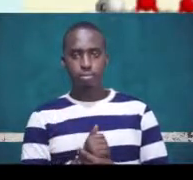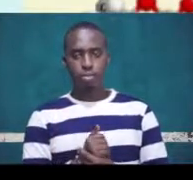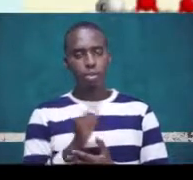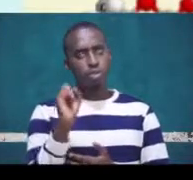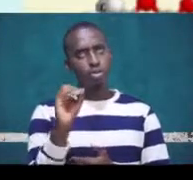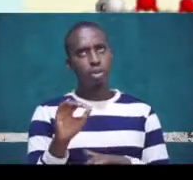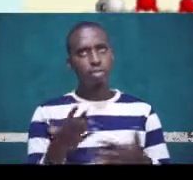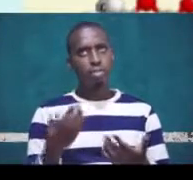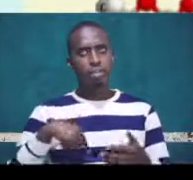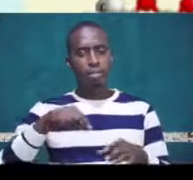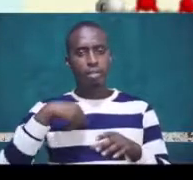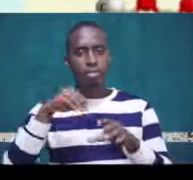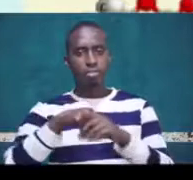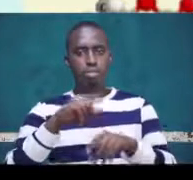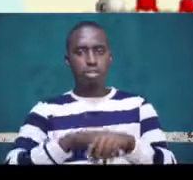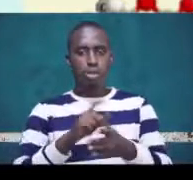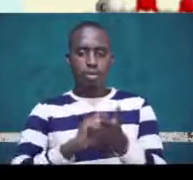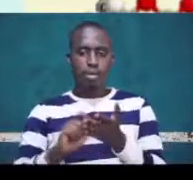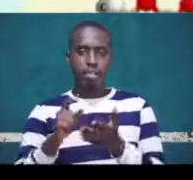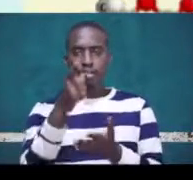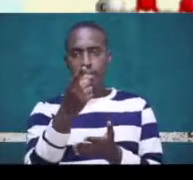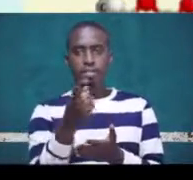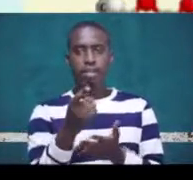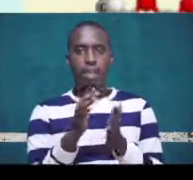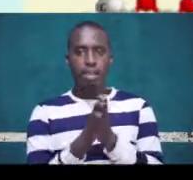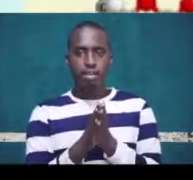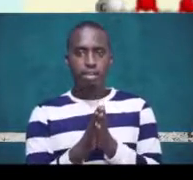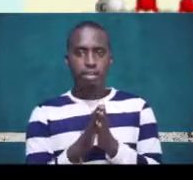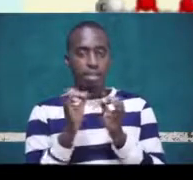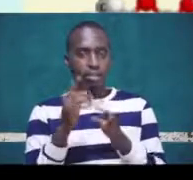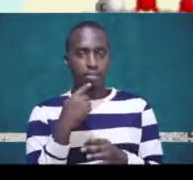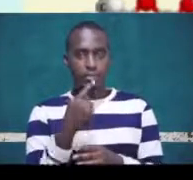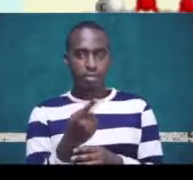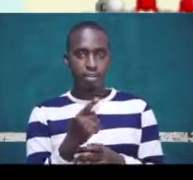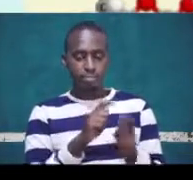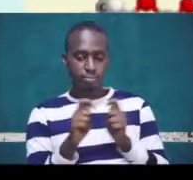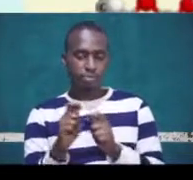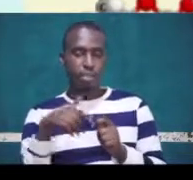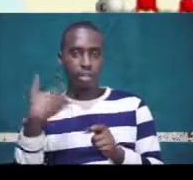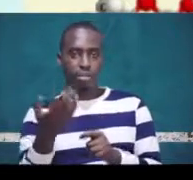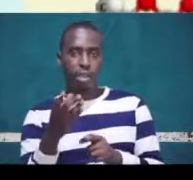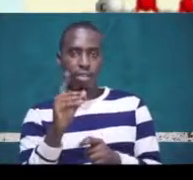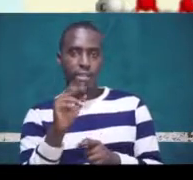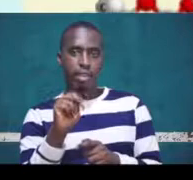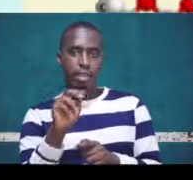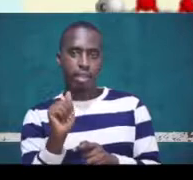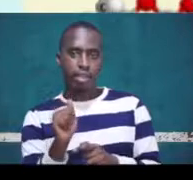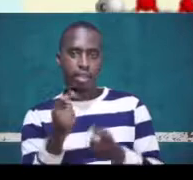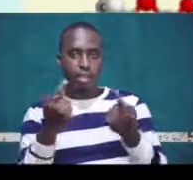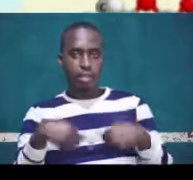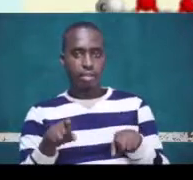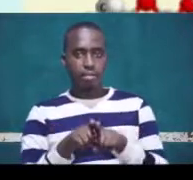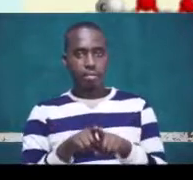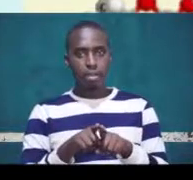So are we in position to write out these letters and wrap them up? If we are saying during translation, the DNA acts as a skeleton, as a